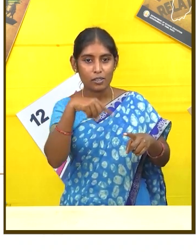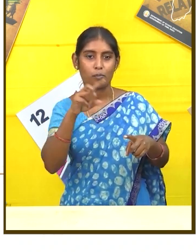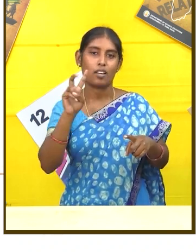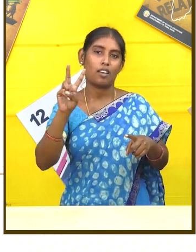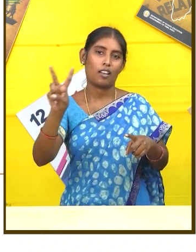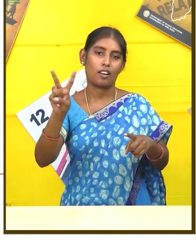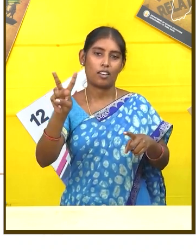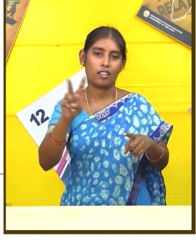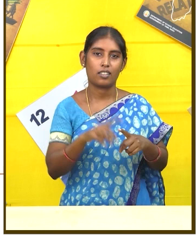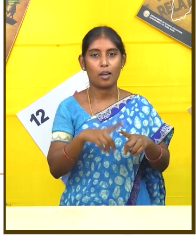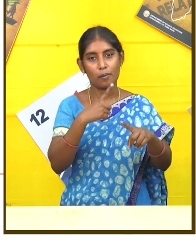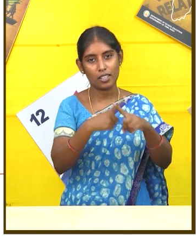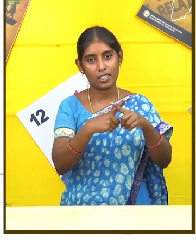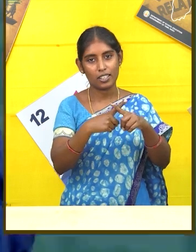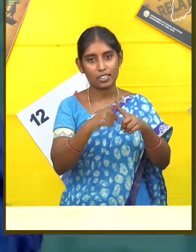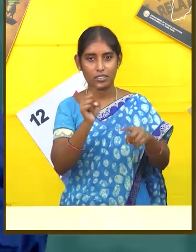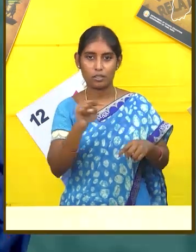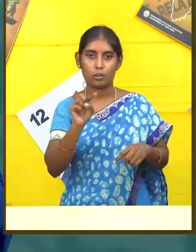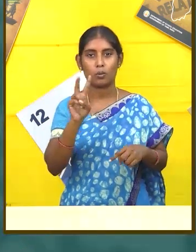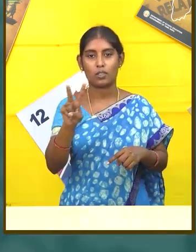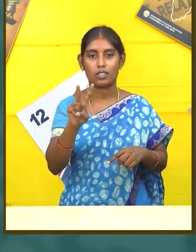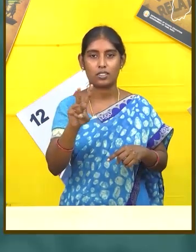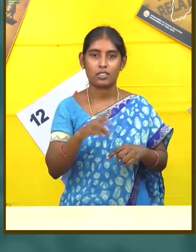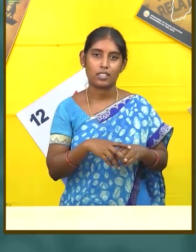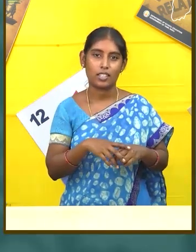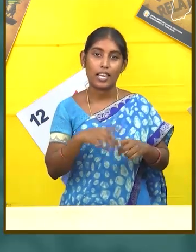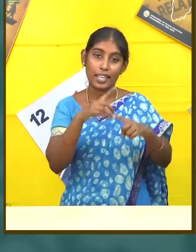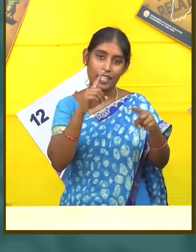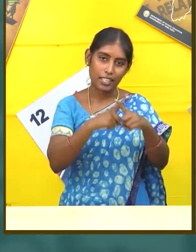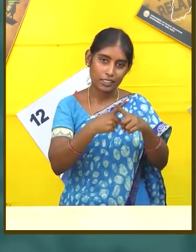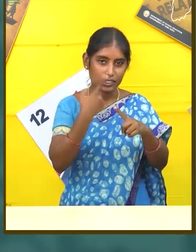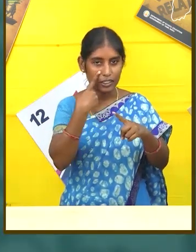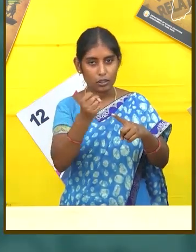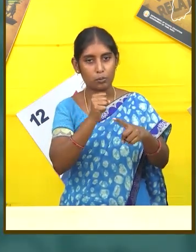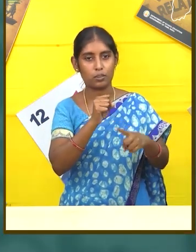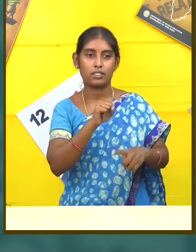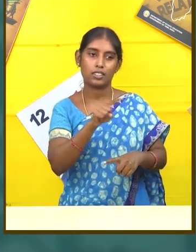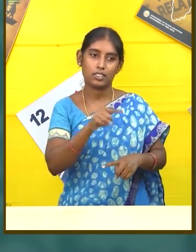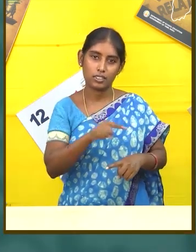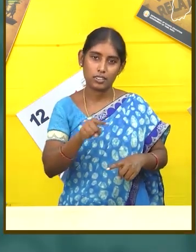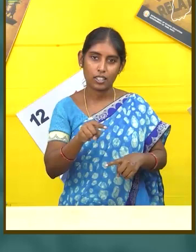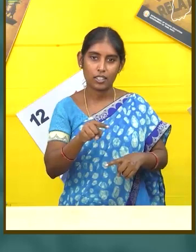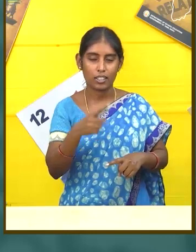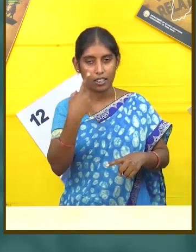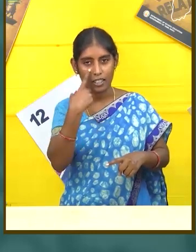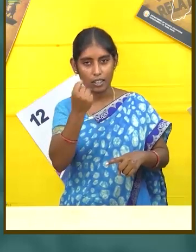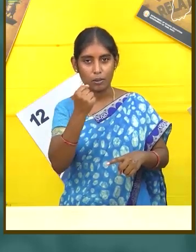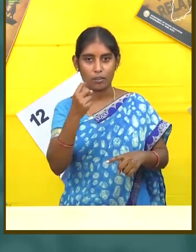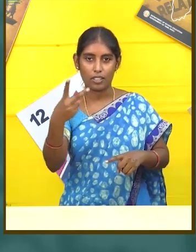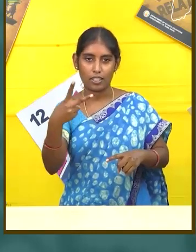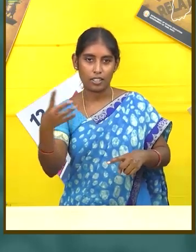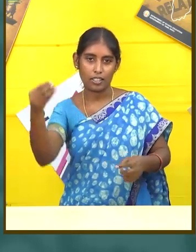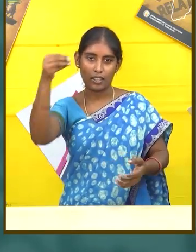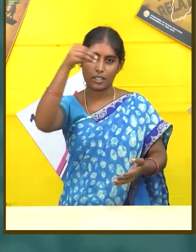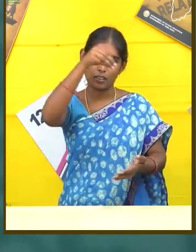value of another second variable x. So now x variable value we know that, z variable value we know that, substitute it in